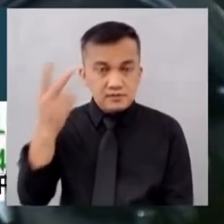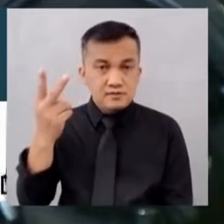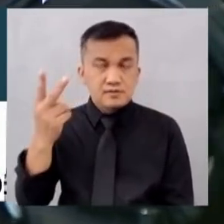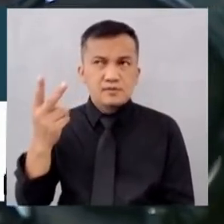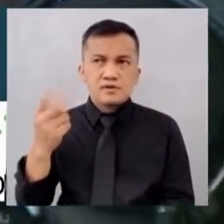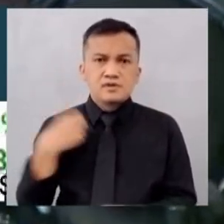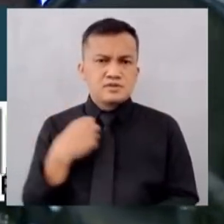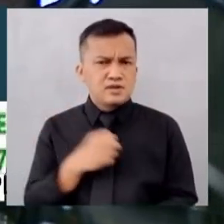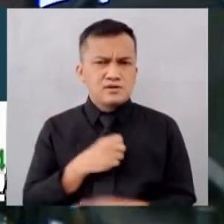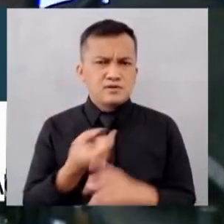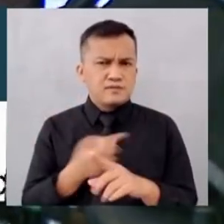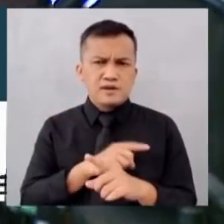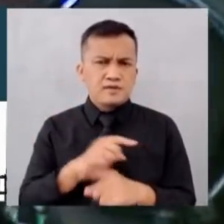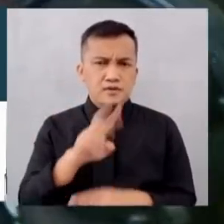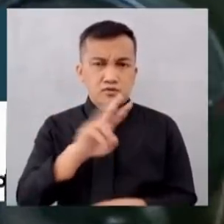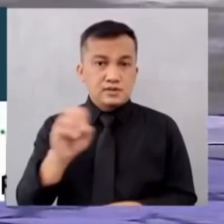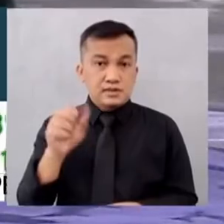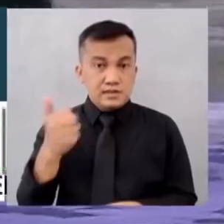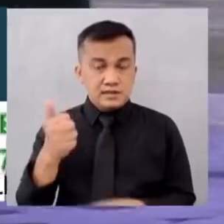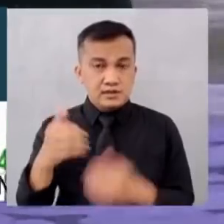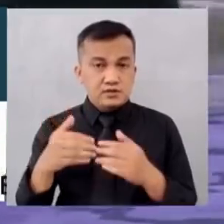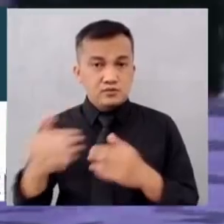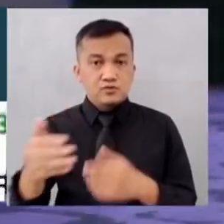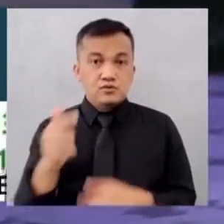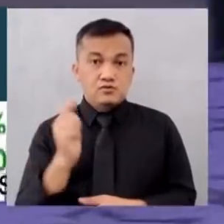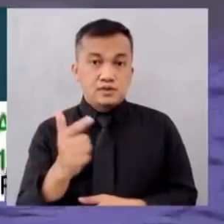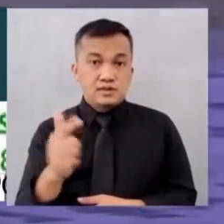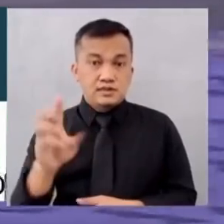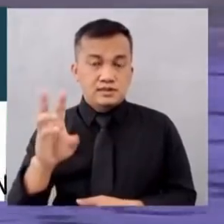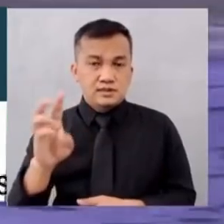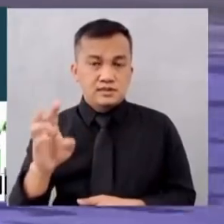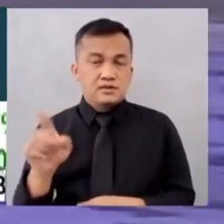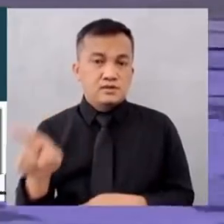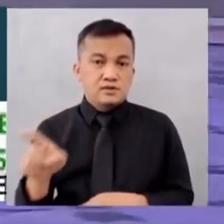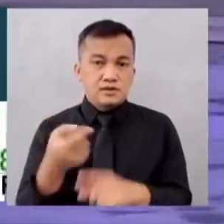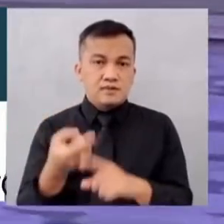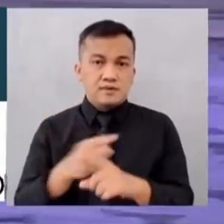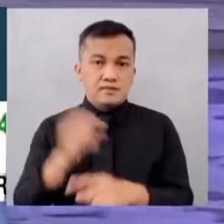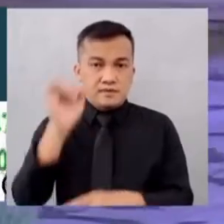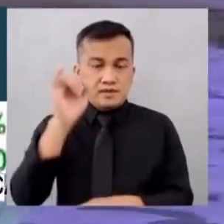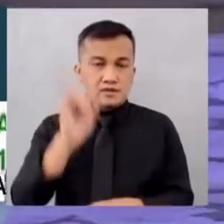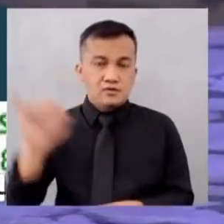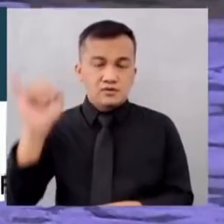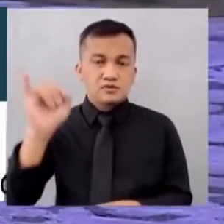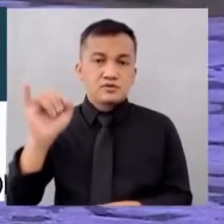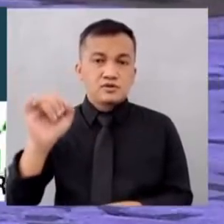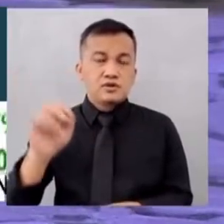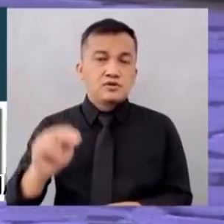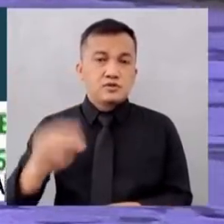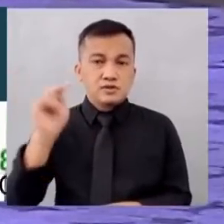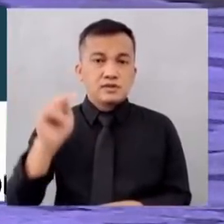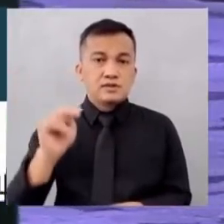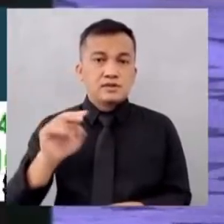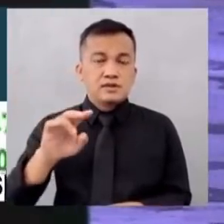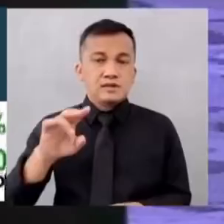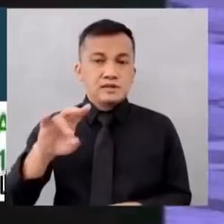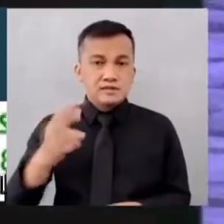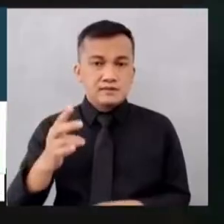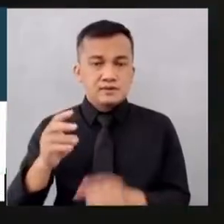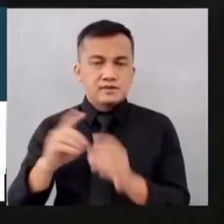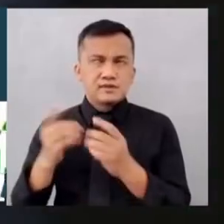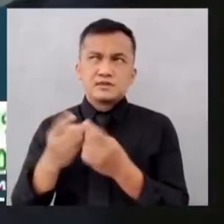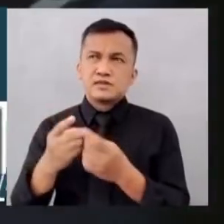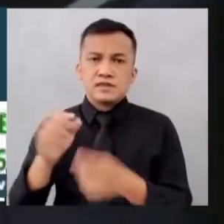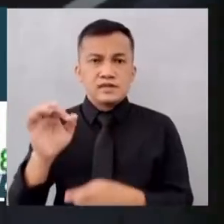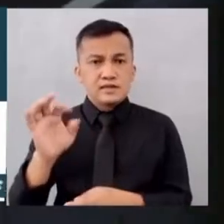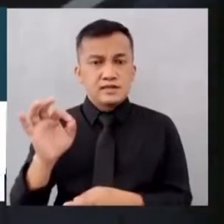2010 to 2016, a congressman of Ilocos Norte, 2nd District, in 1992 up to 1995, and then again